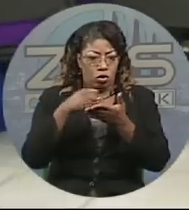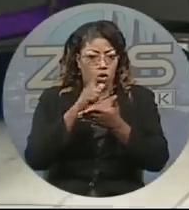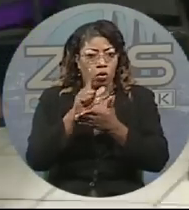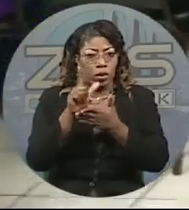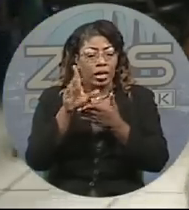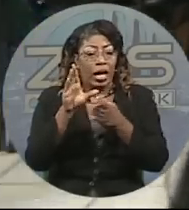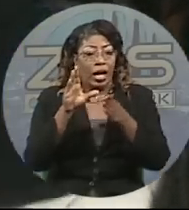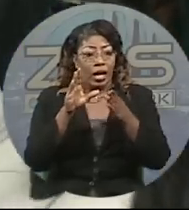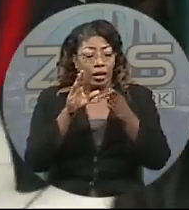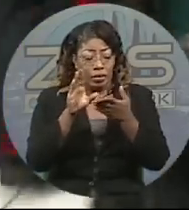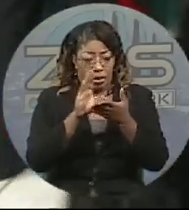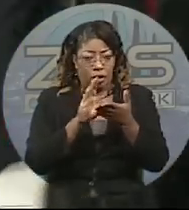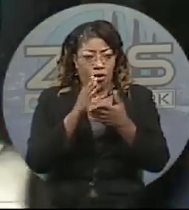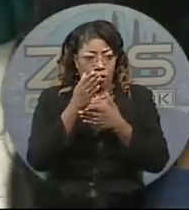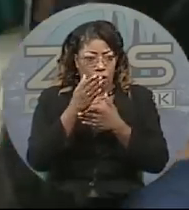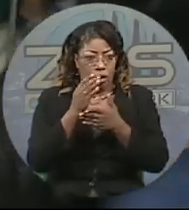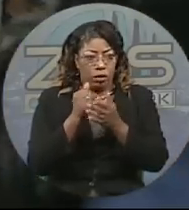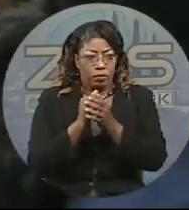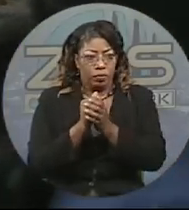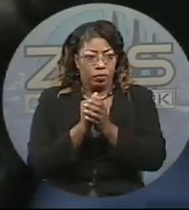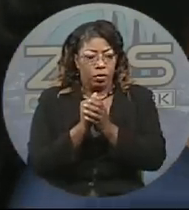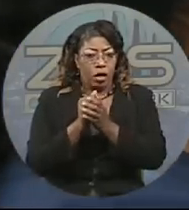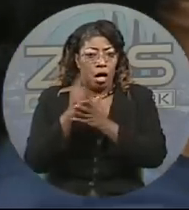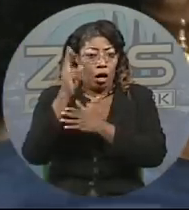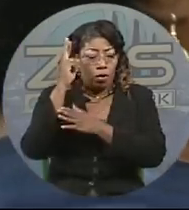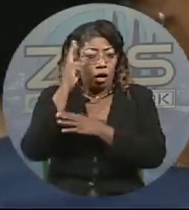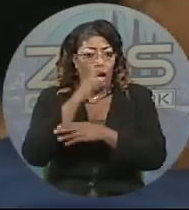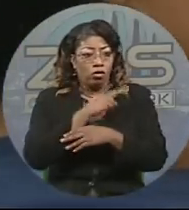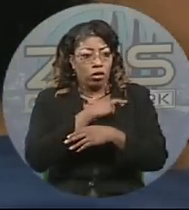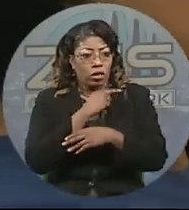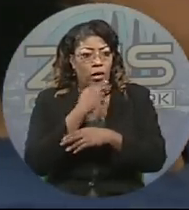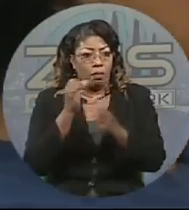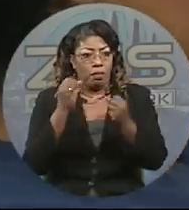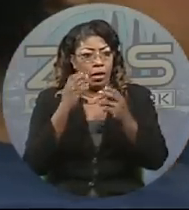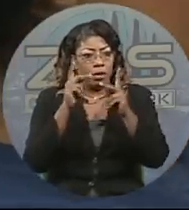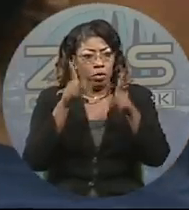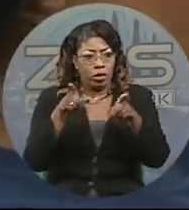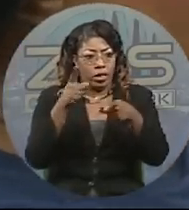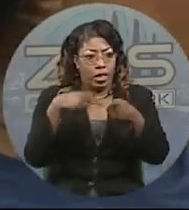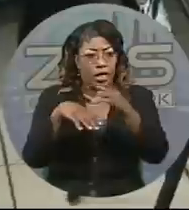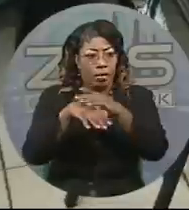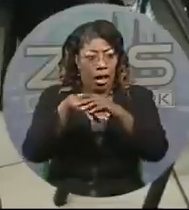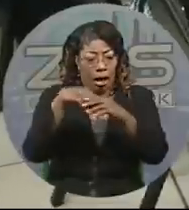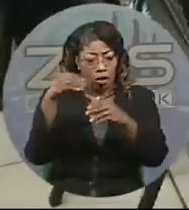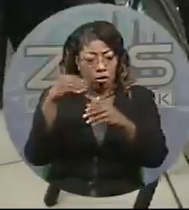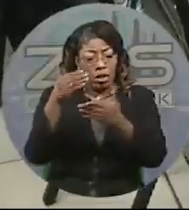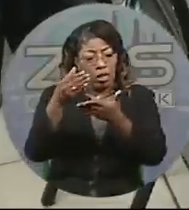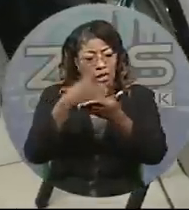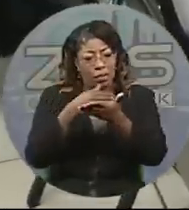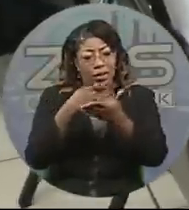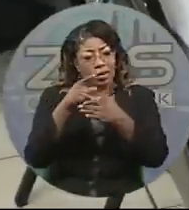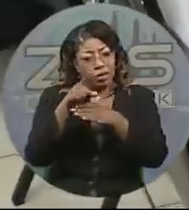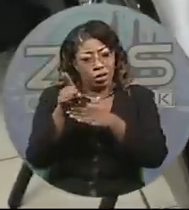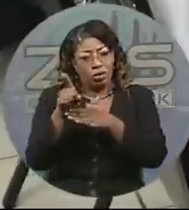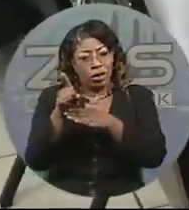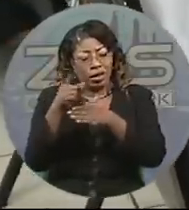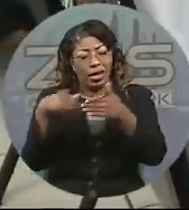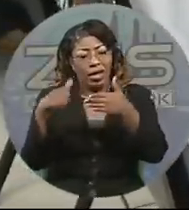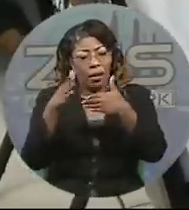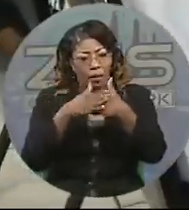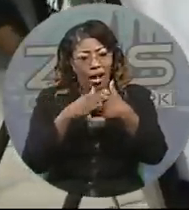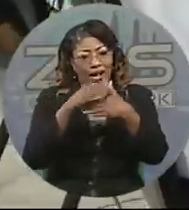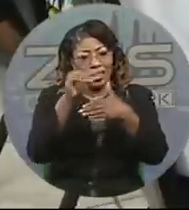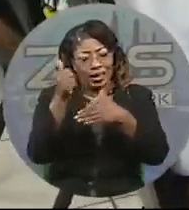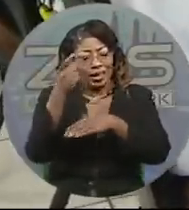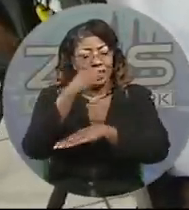Assistant Superintendent of Police Ricardo Richardson, says so many came out that some had to be turned away until a later date. The